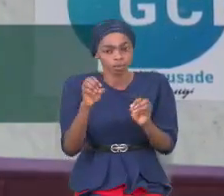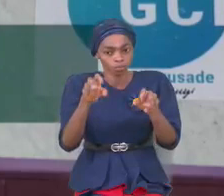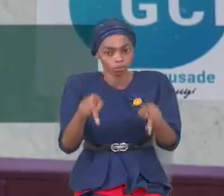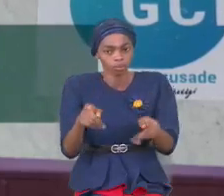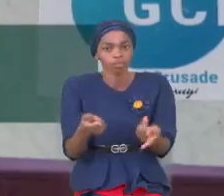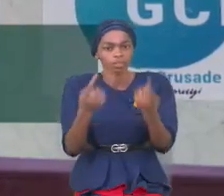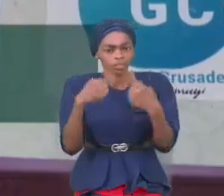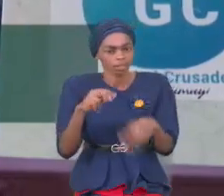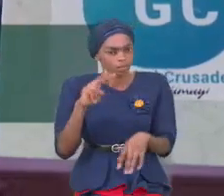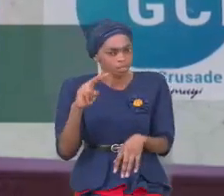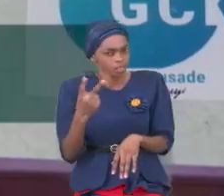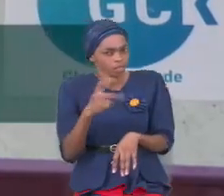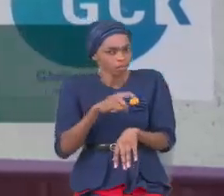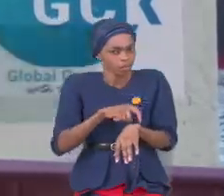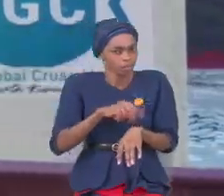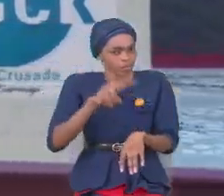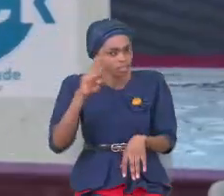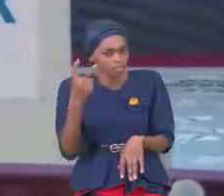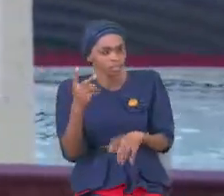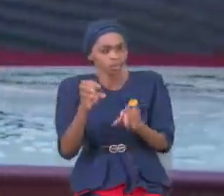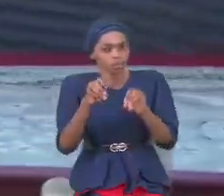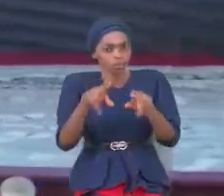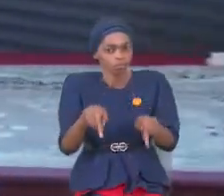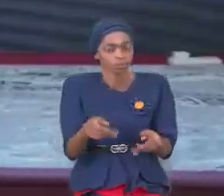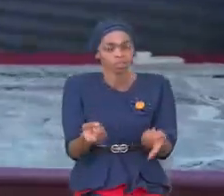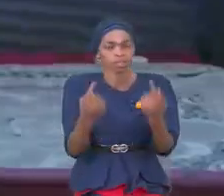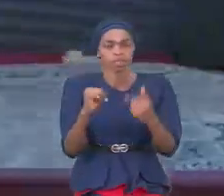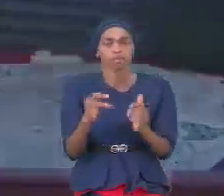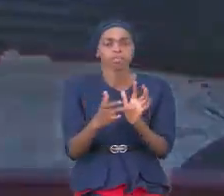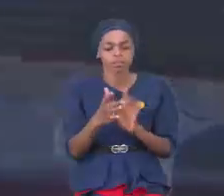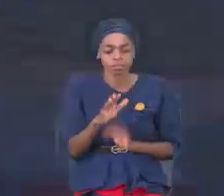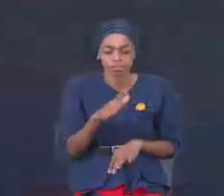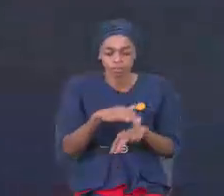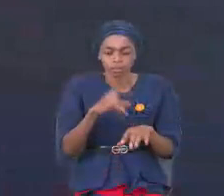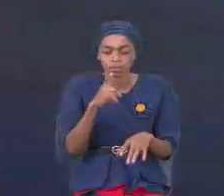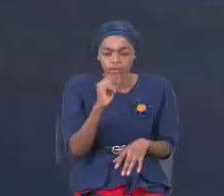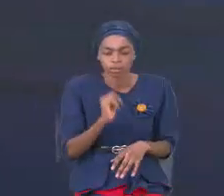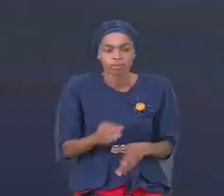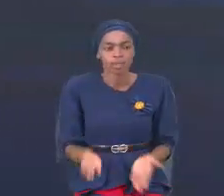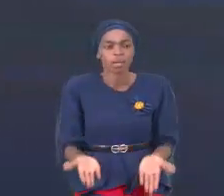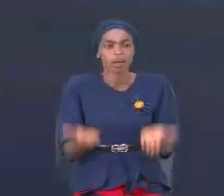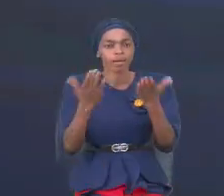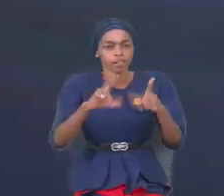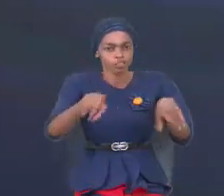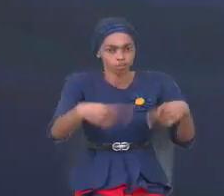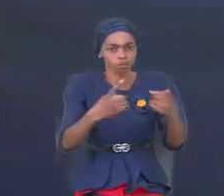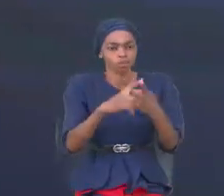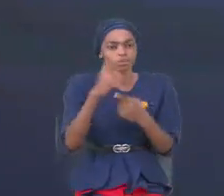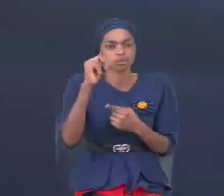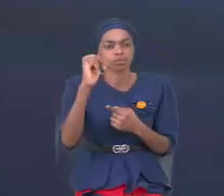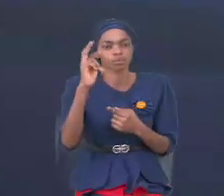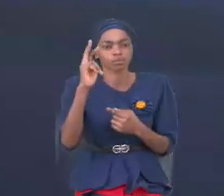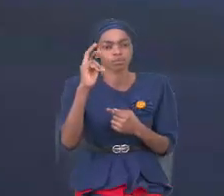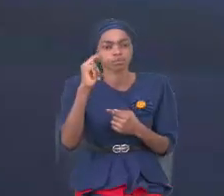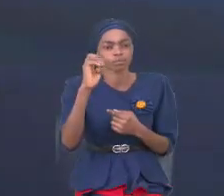second call, a second chance. The word came and said, arise, go unto Nineveh. That God has